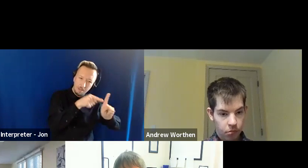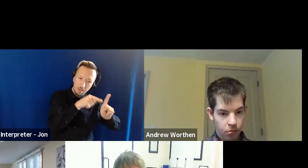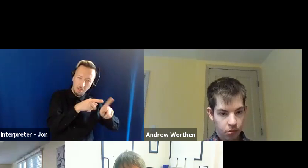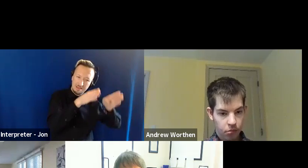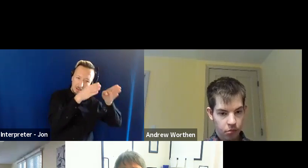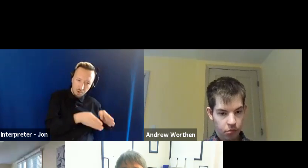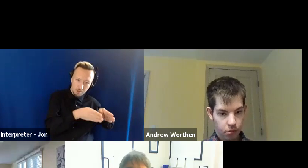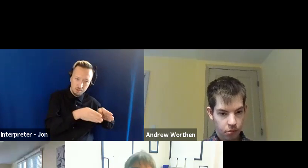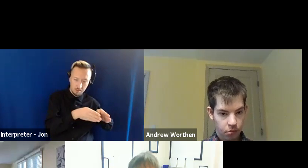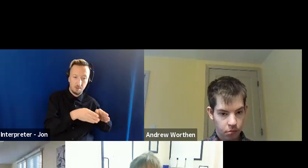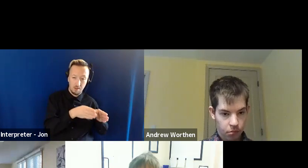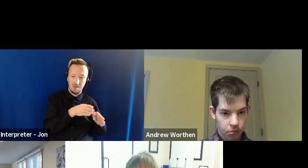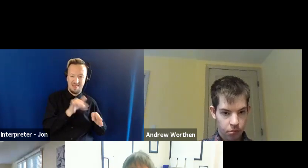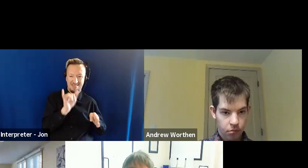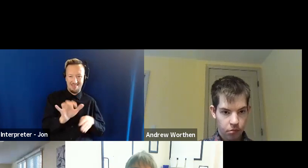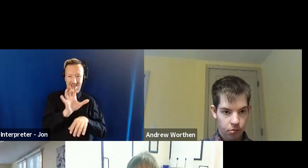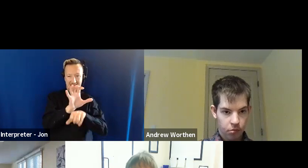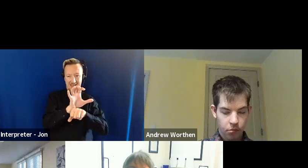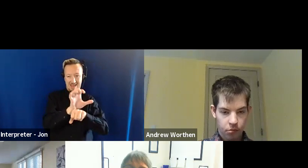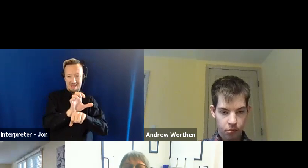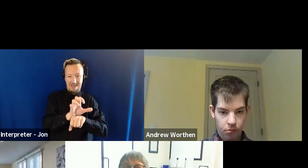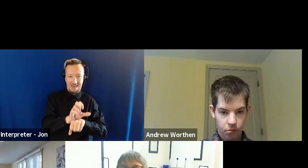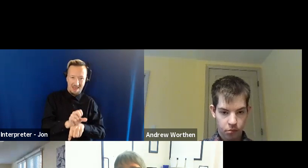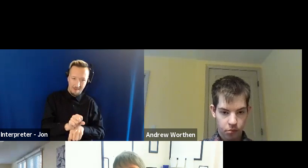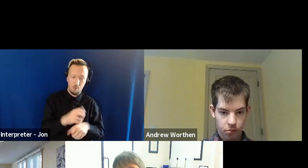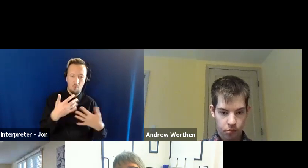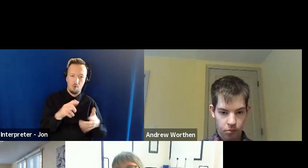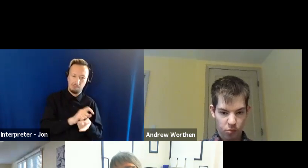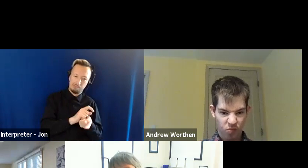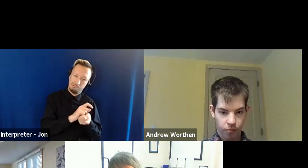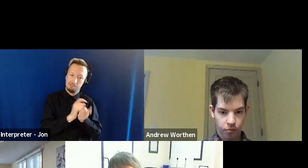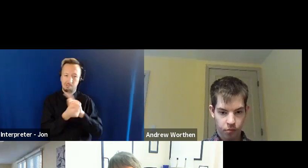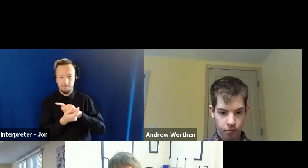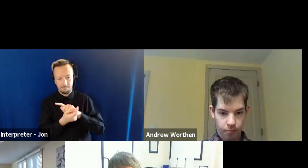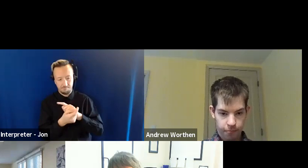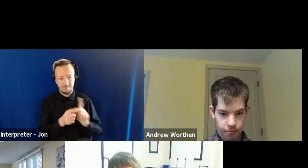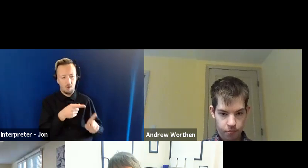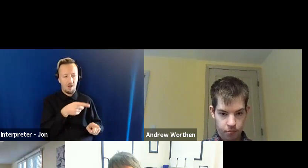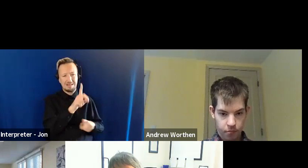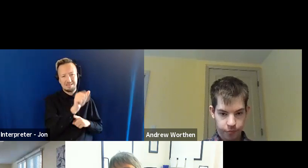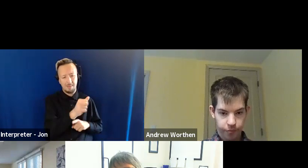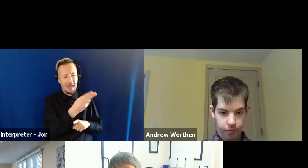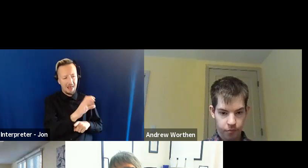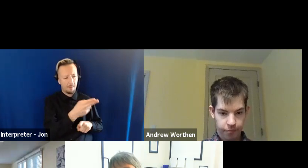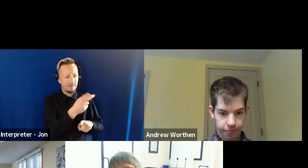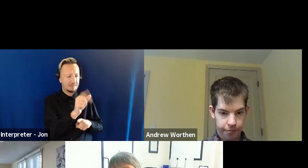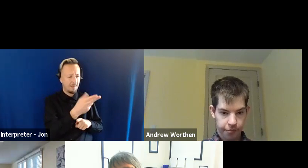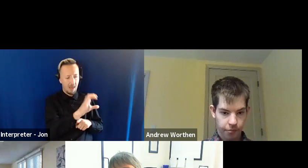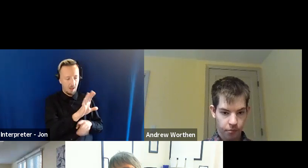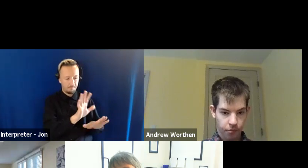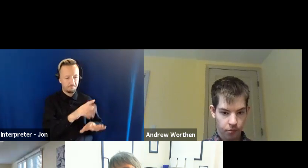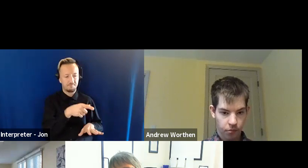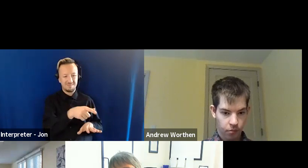to break from the disabled, the handicapped, to people who live with disabilities. It was